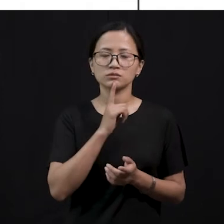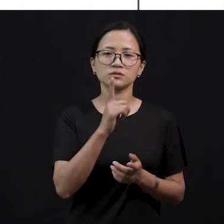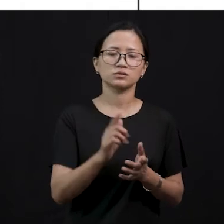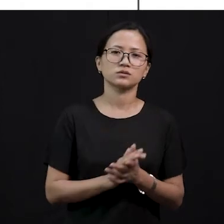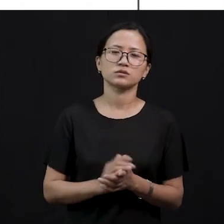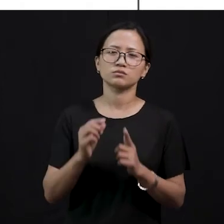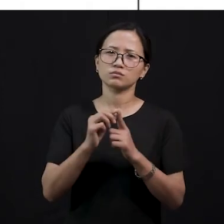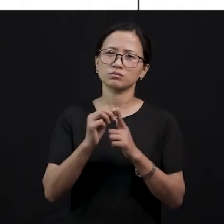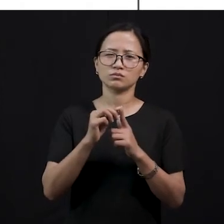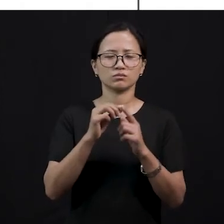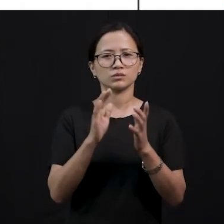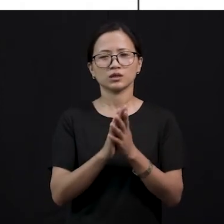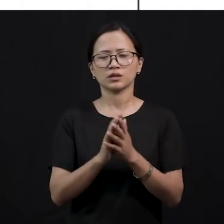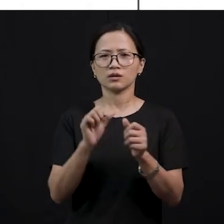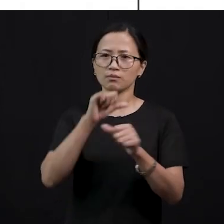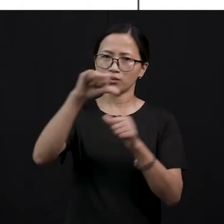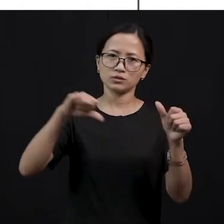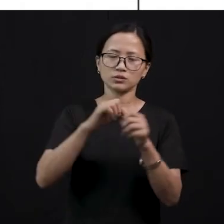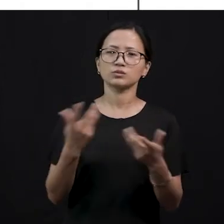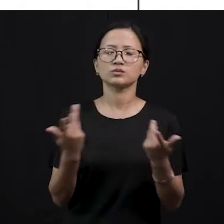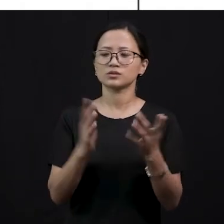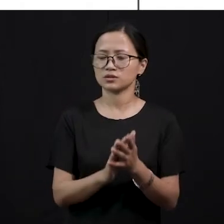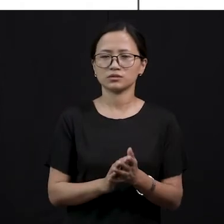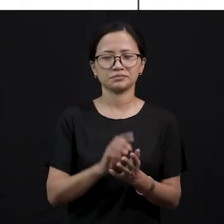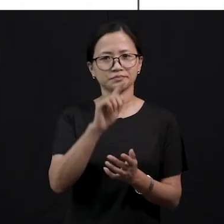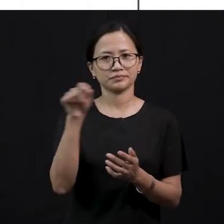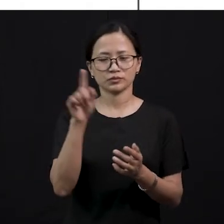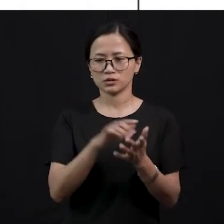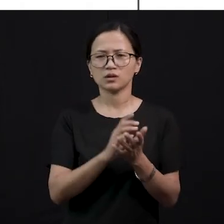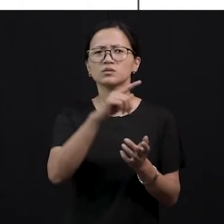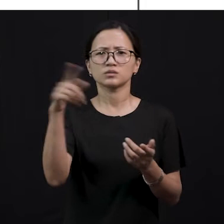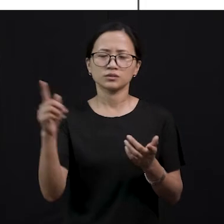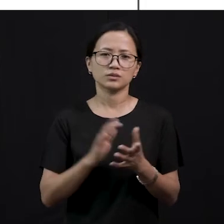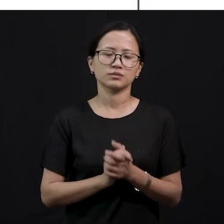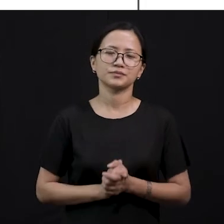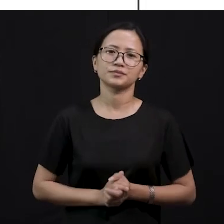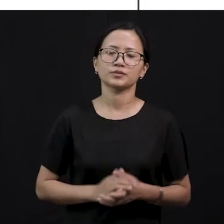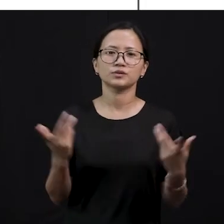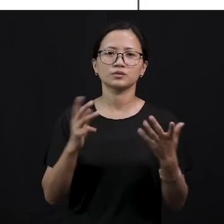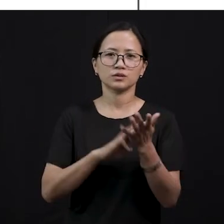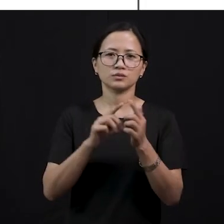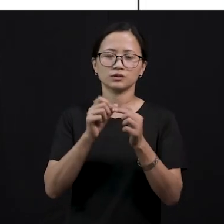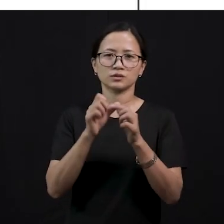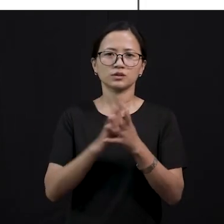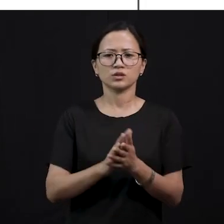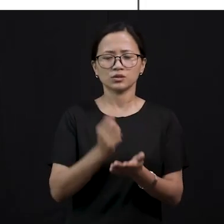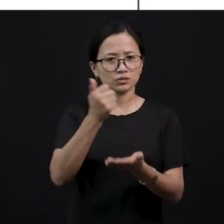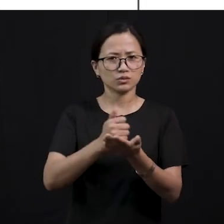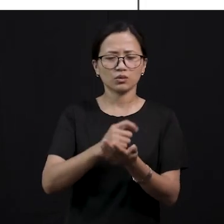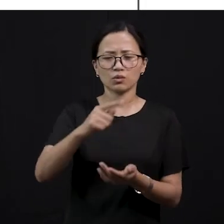policy that is not right, this is the policy which is right. Prioritize the interest of the public. Remember, media should